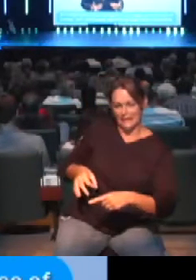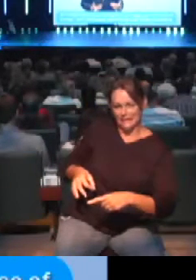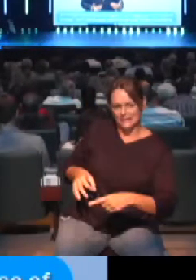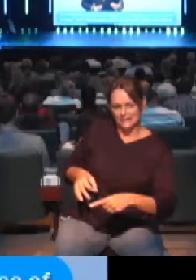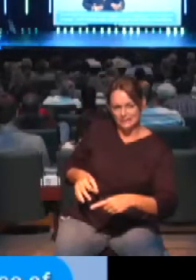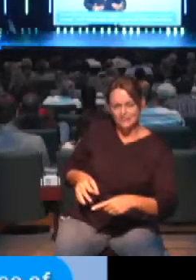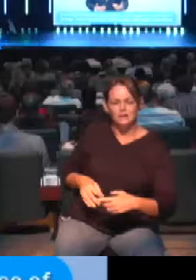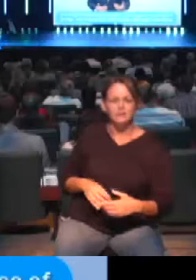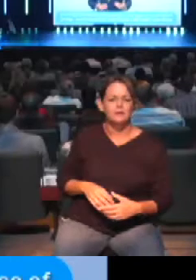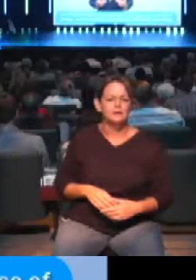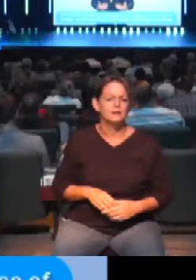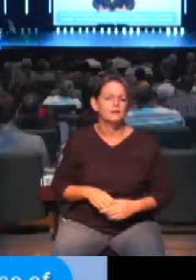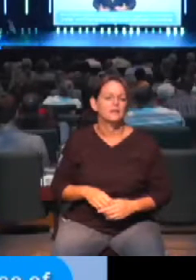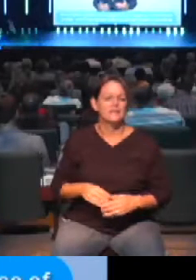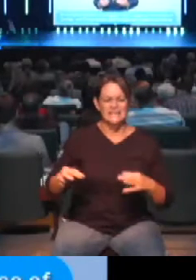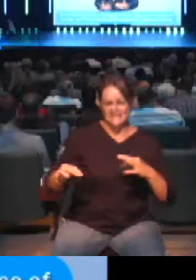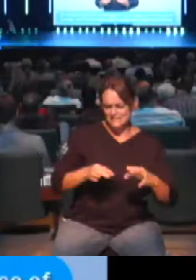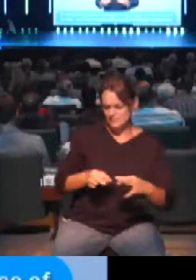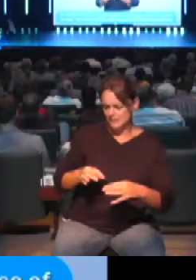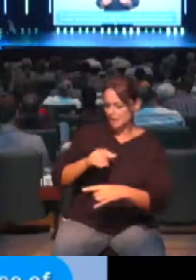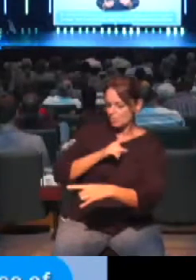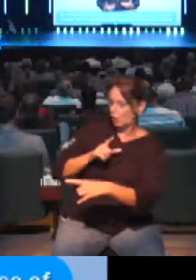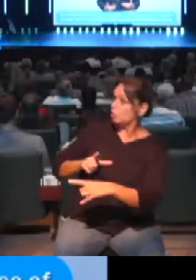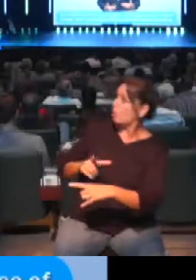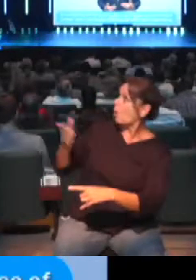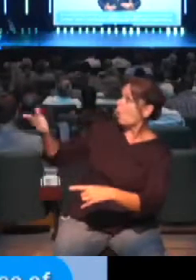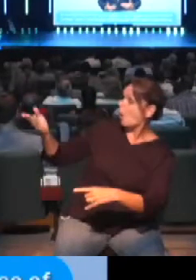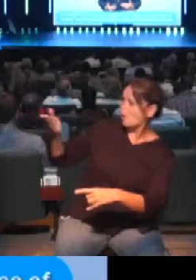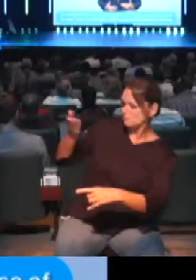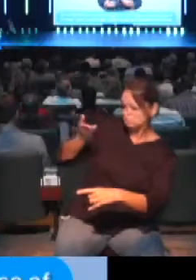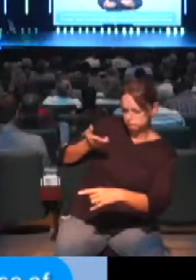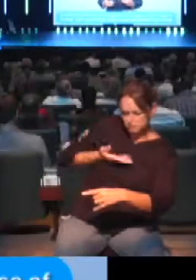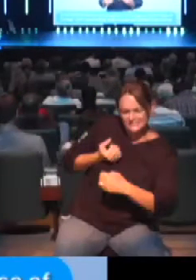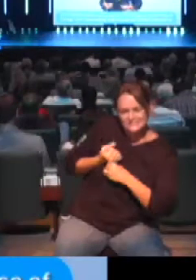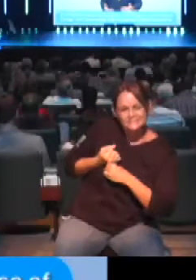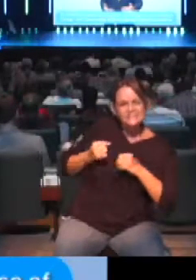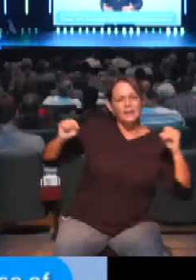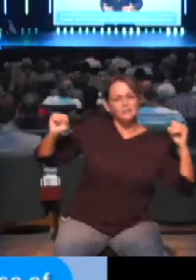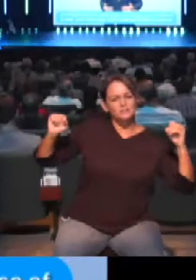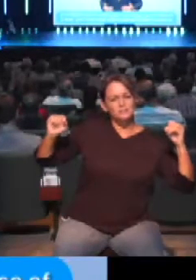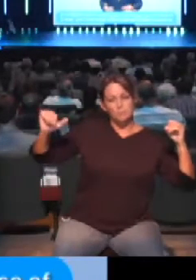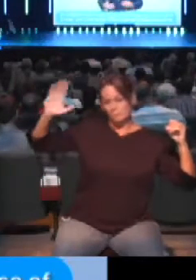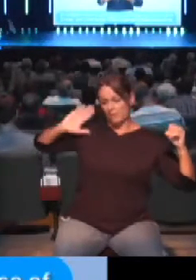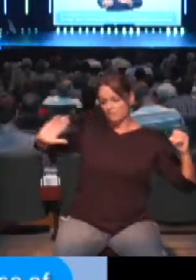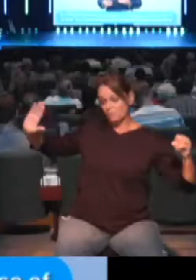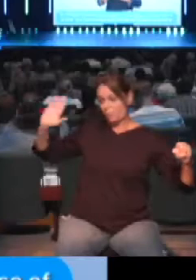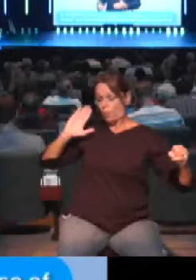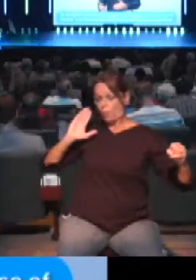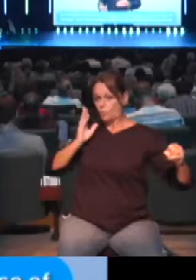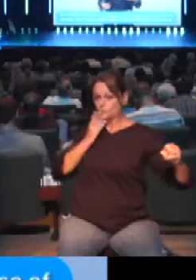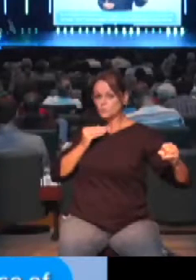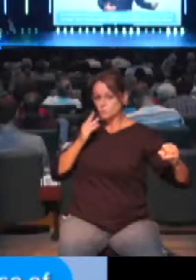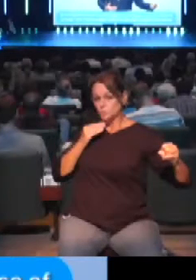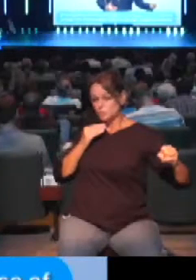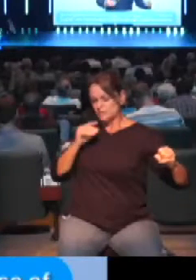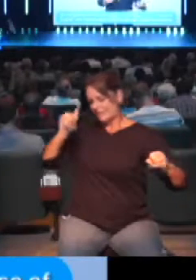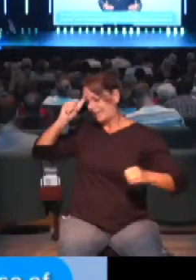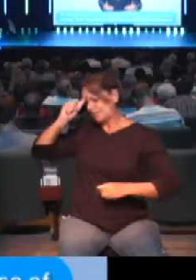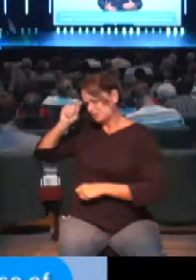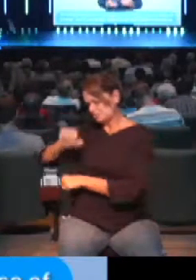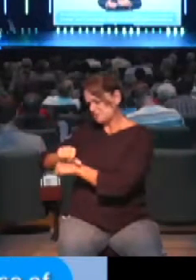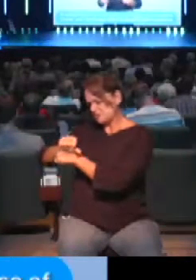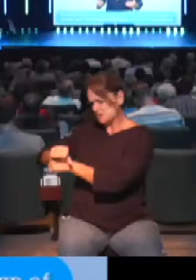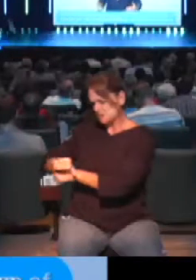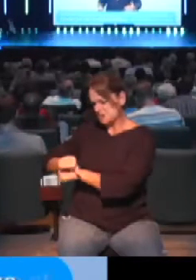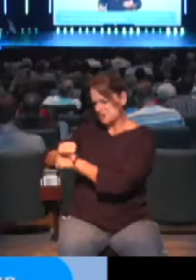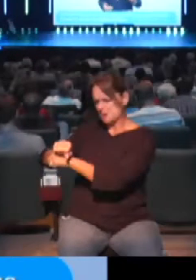mighty hand. The Lord brought us out of Egypt, out of the house of bondage. And it came to pass when Pharaoh was